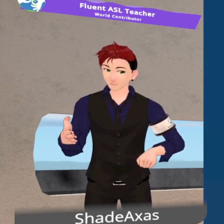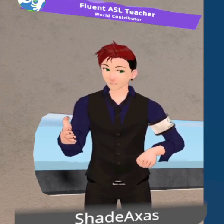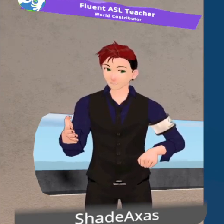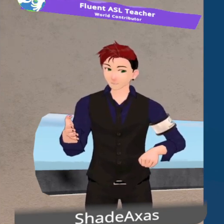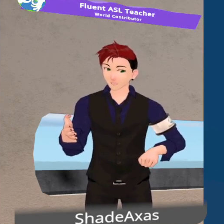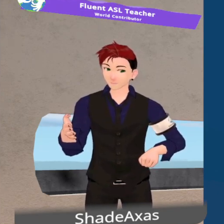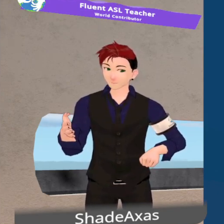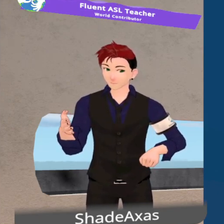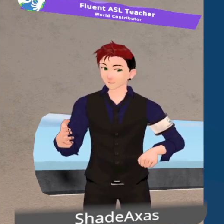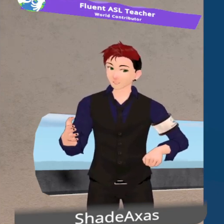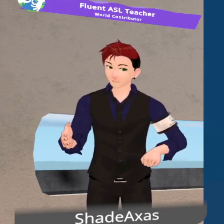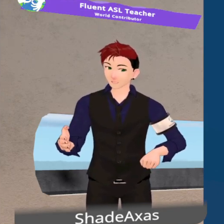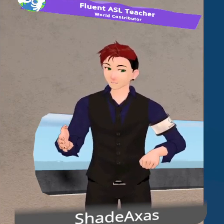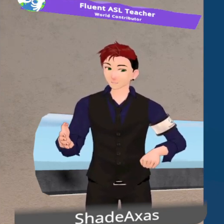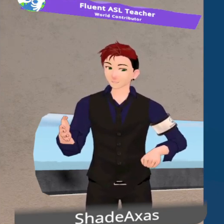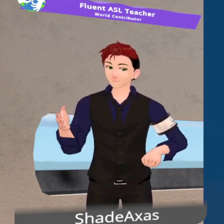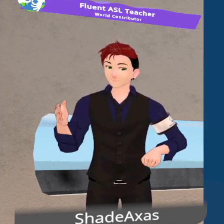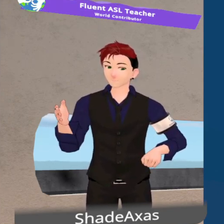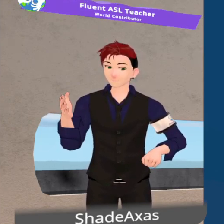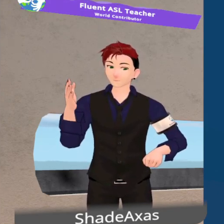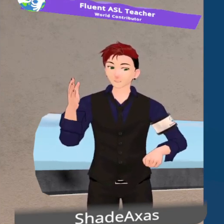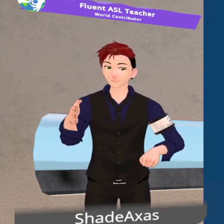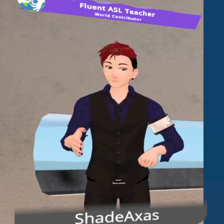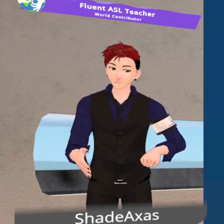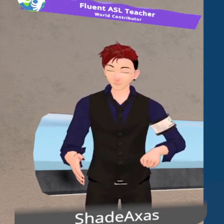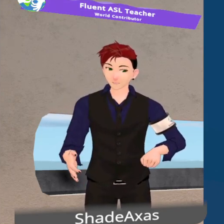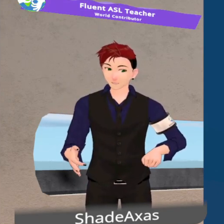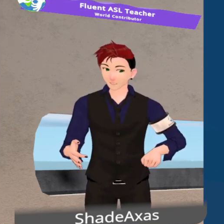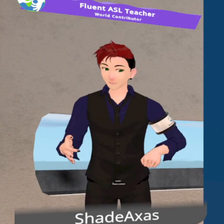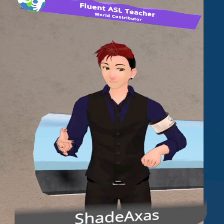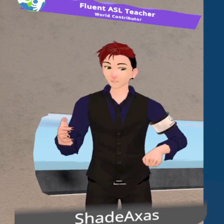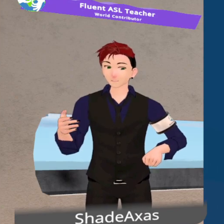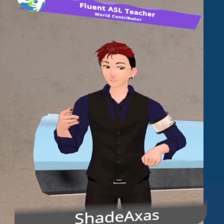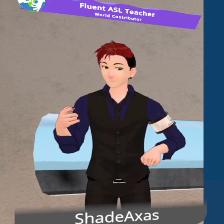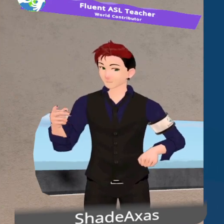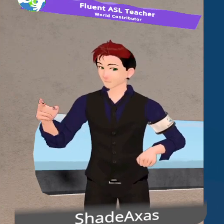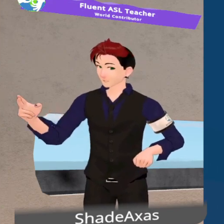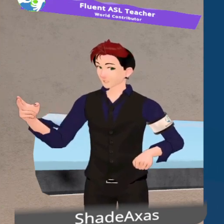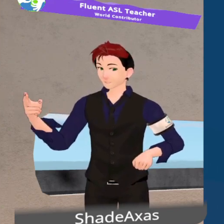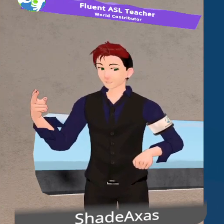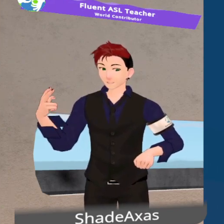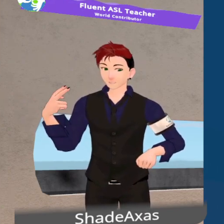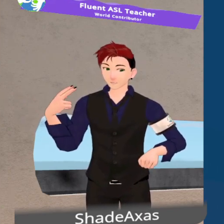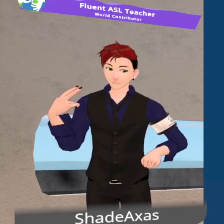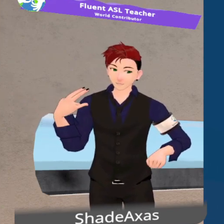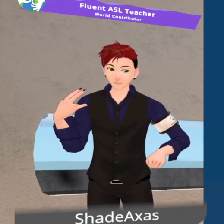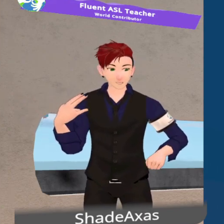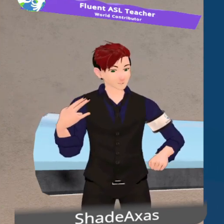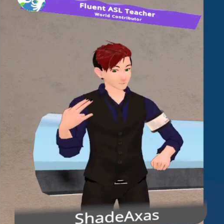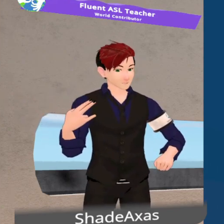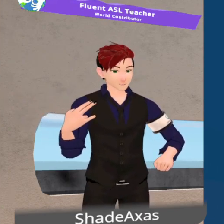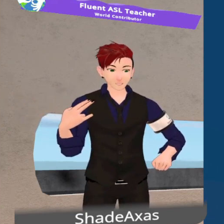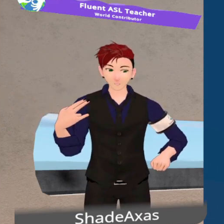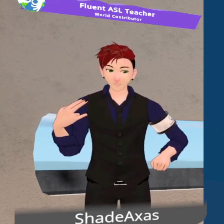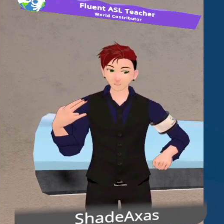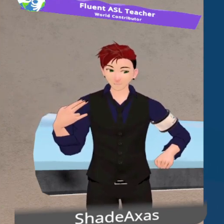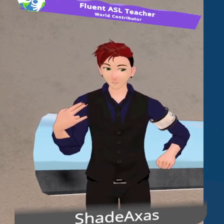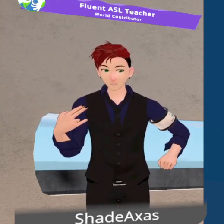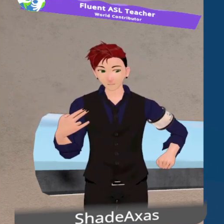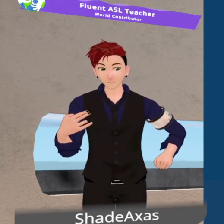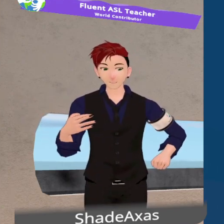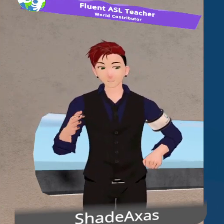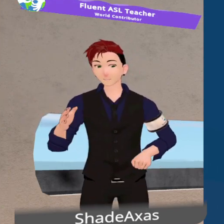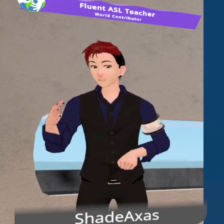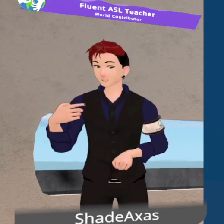this is what happens. Doctors' offices is the patient will be telling me something, and the doctor like starts to look at me like, why aren't